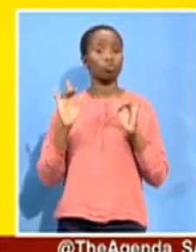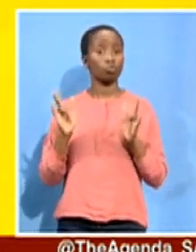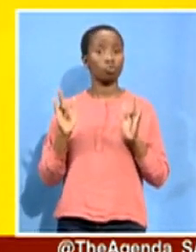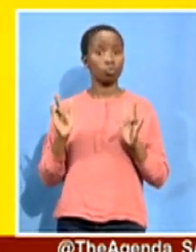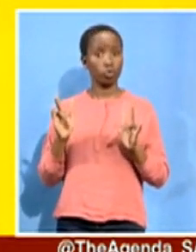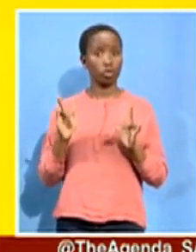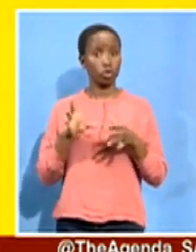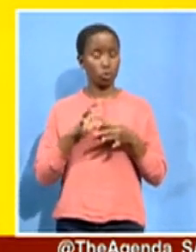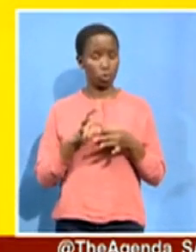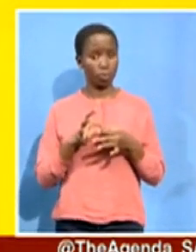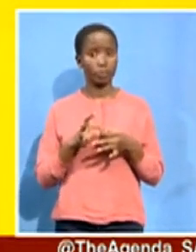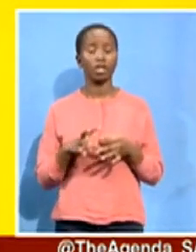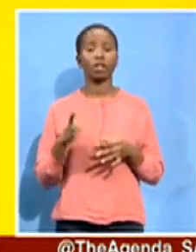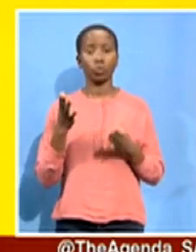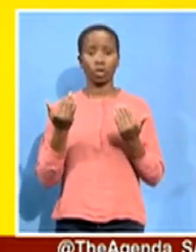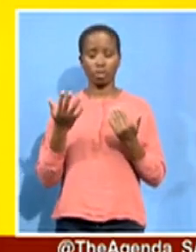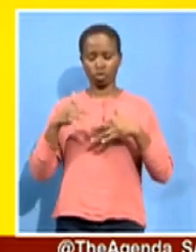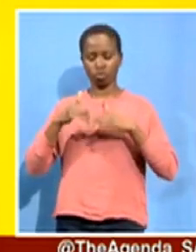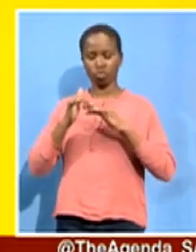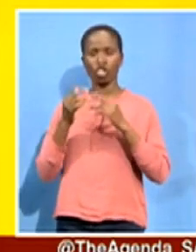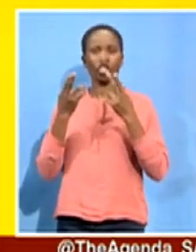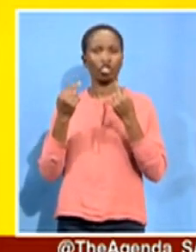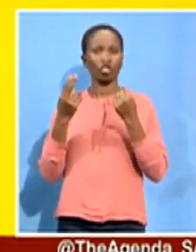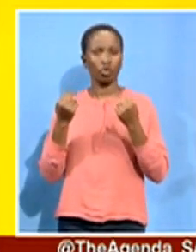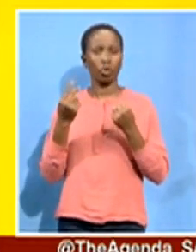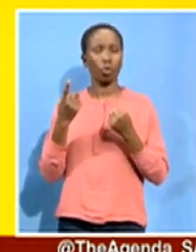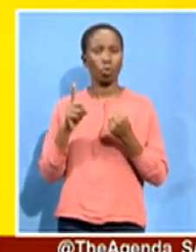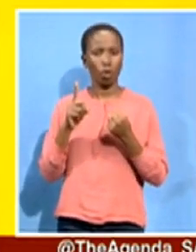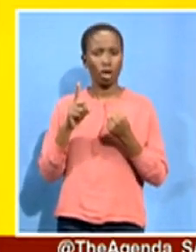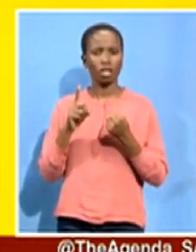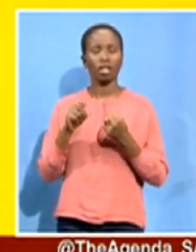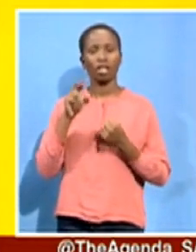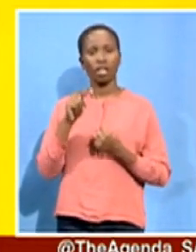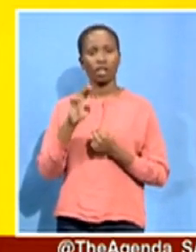ANC NYTT to actually brief members of the media following their 3-day